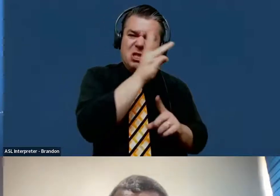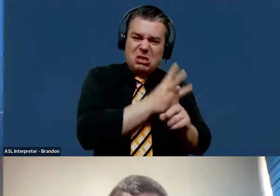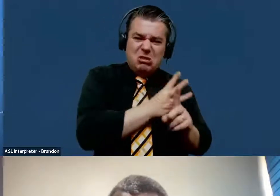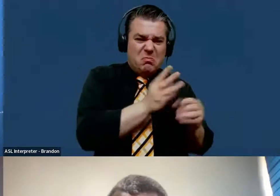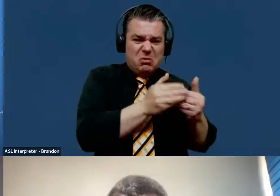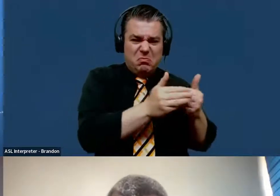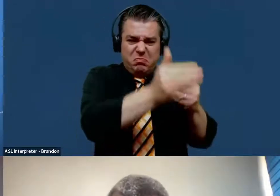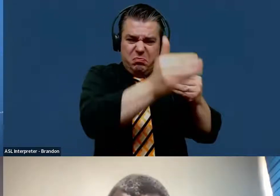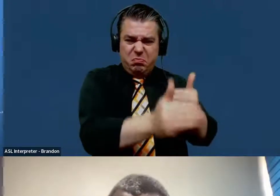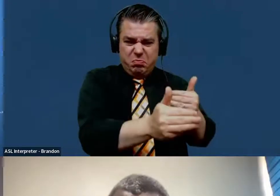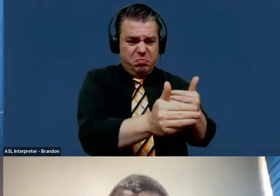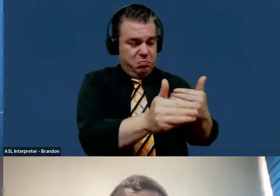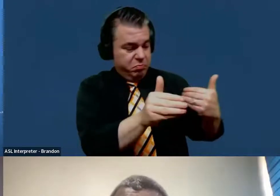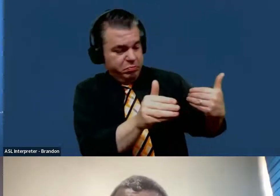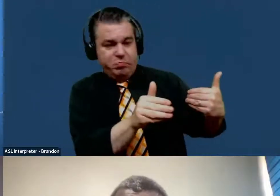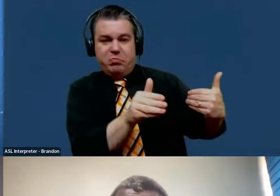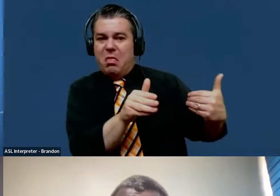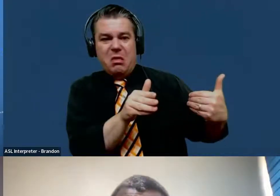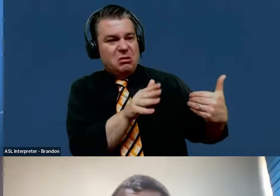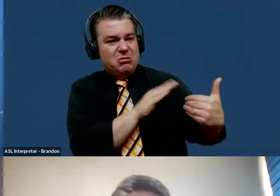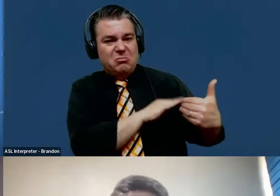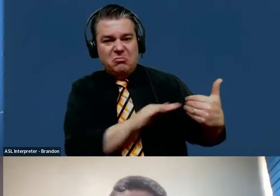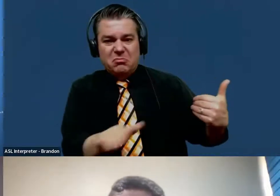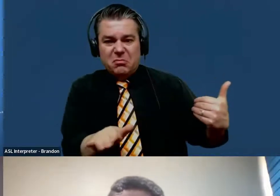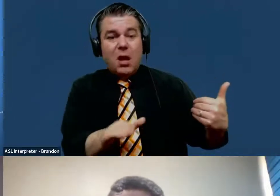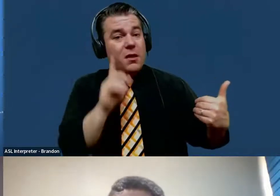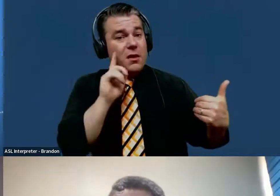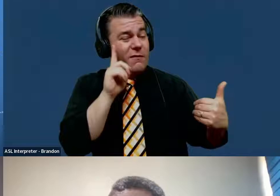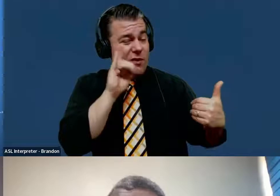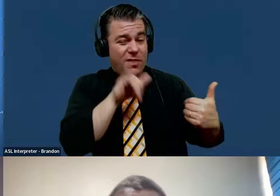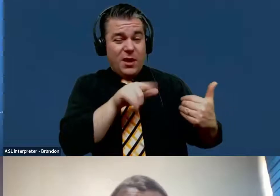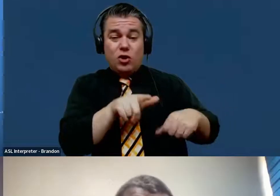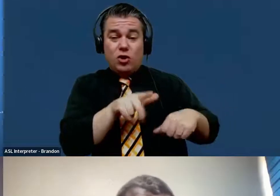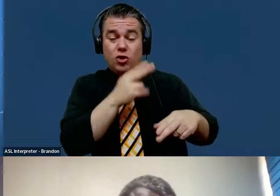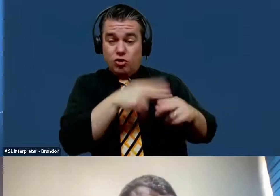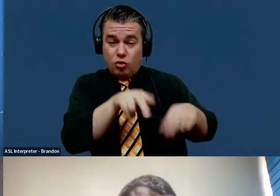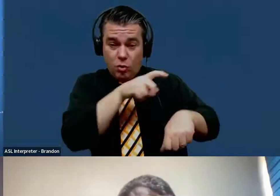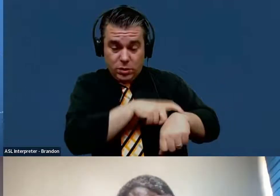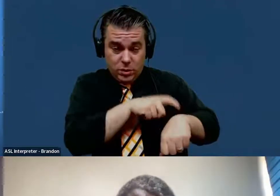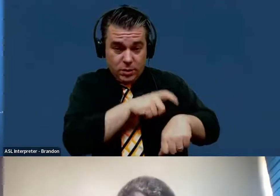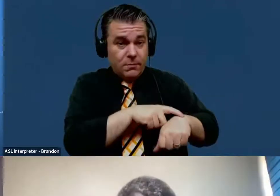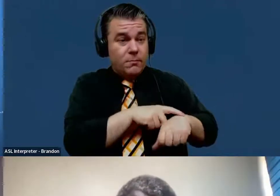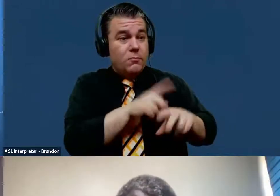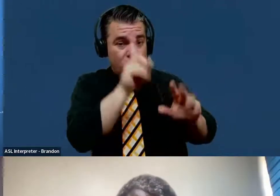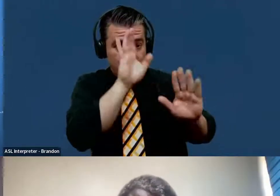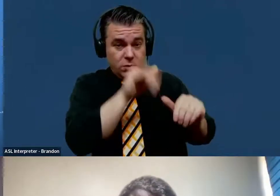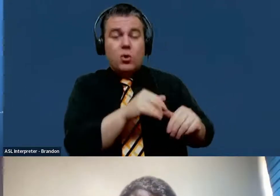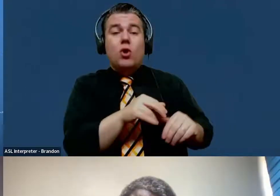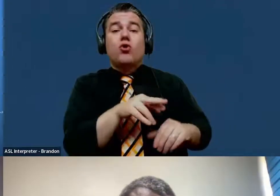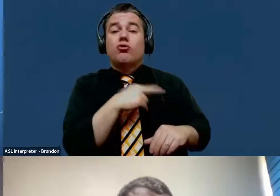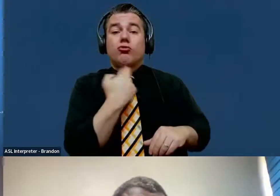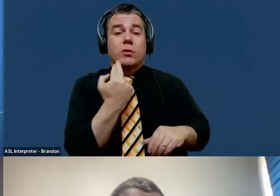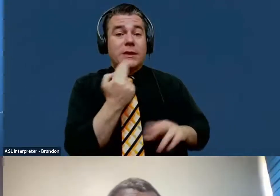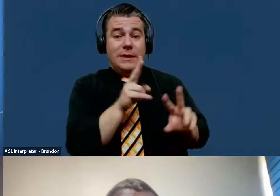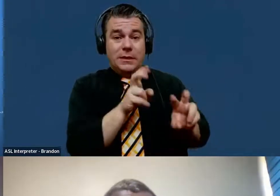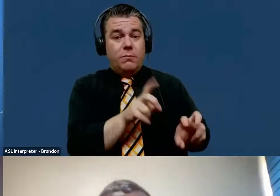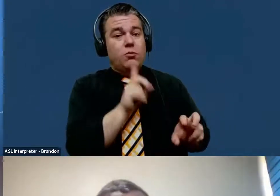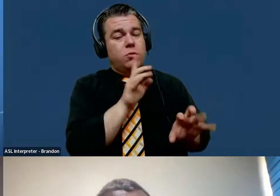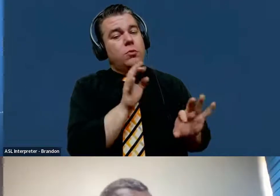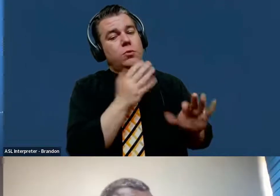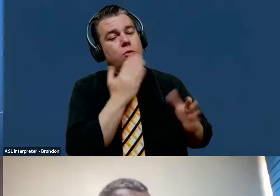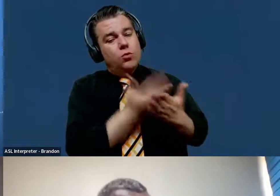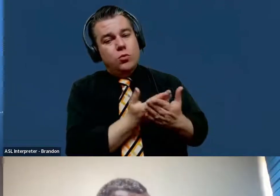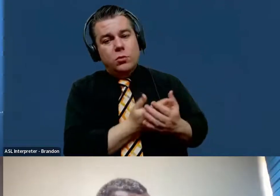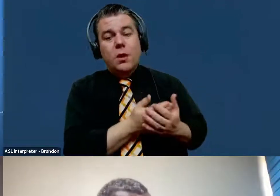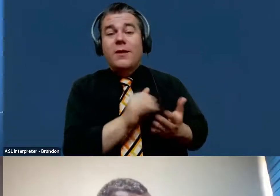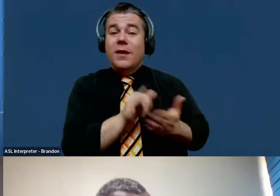think in this context, short-term prediction, doing risk assessment, it is very good. And that is why I